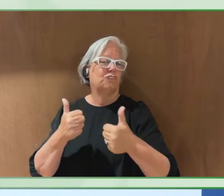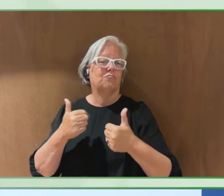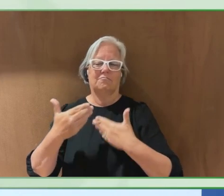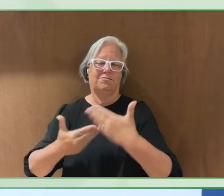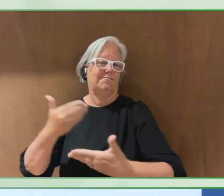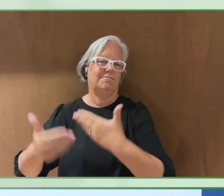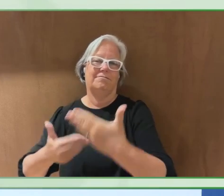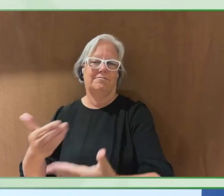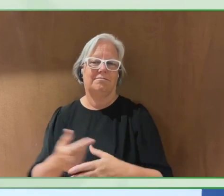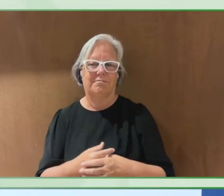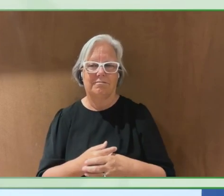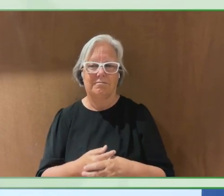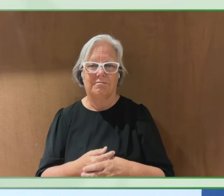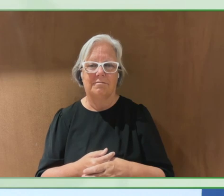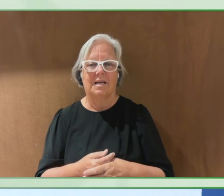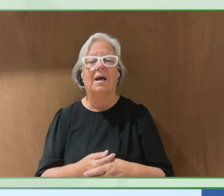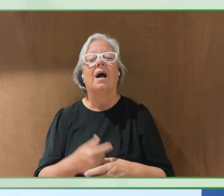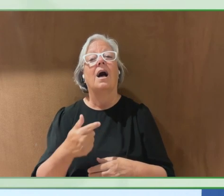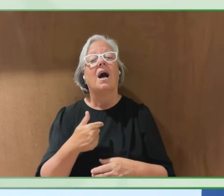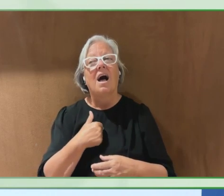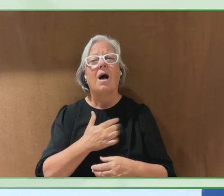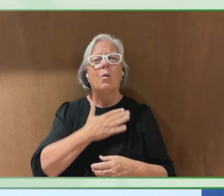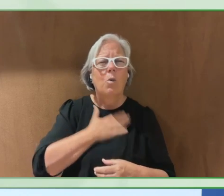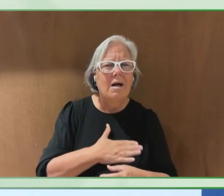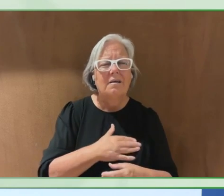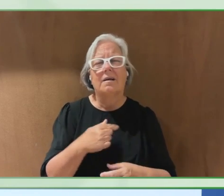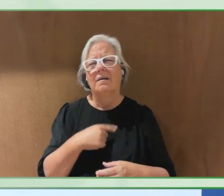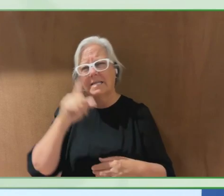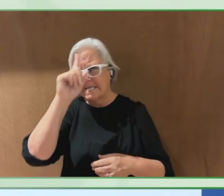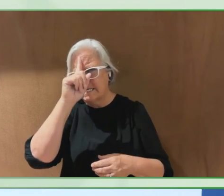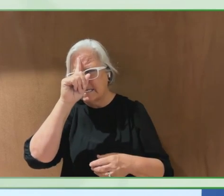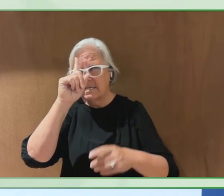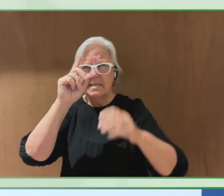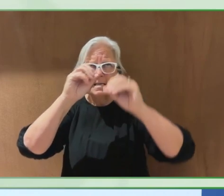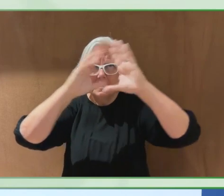All that I wanted, all that I planned for myself, I managed to achieve.